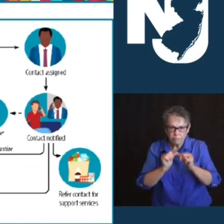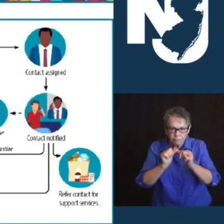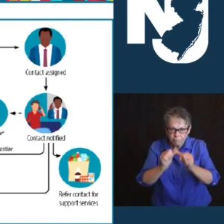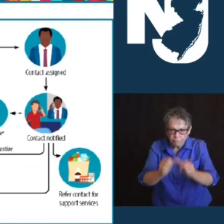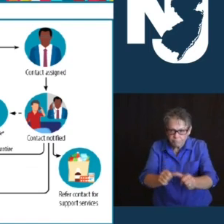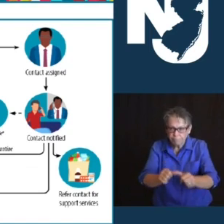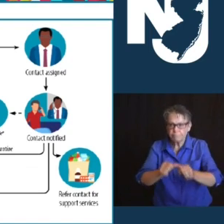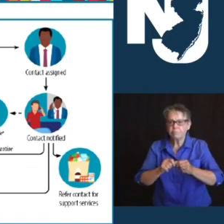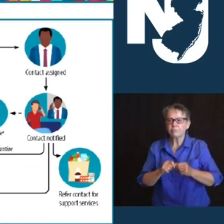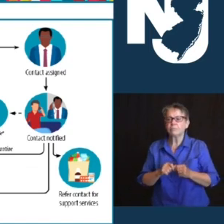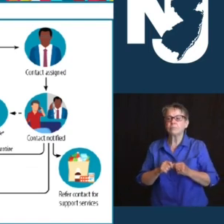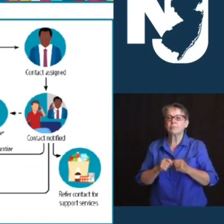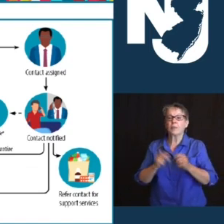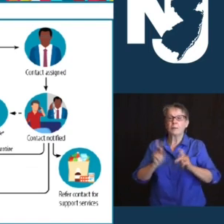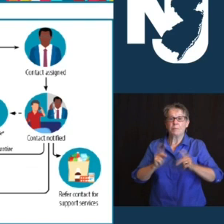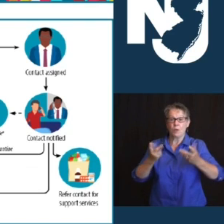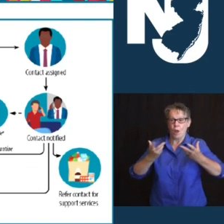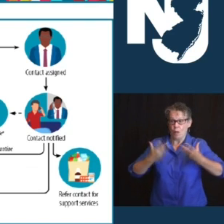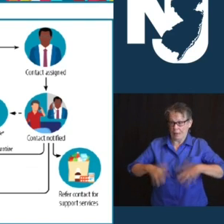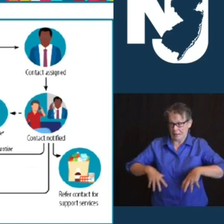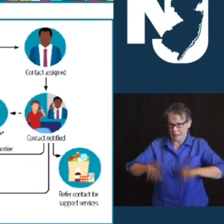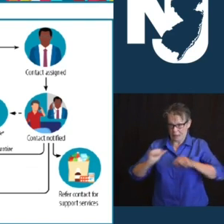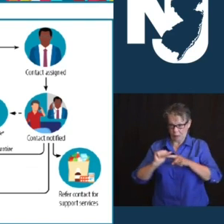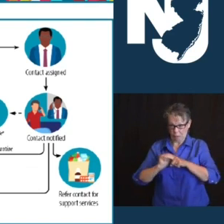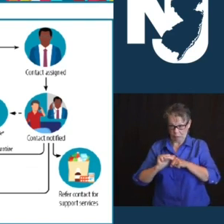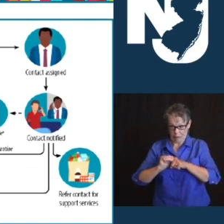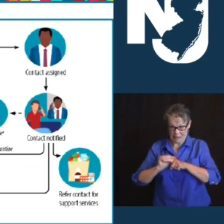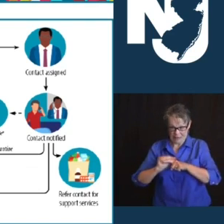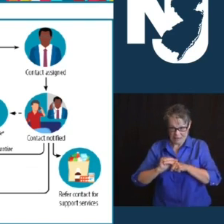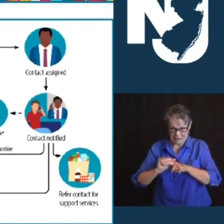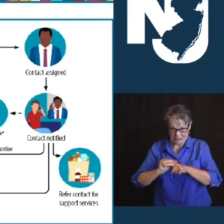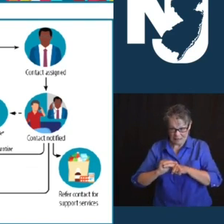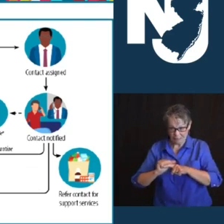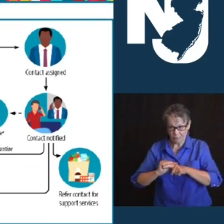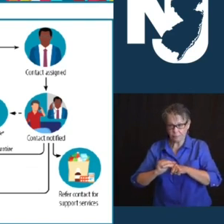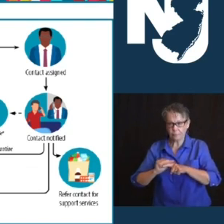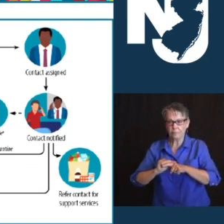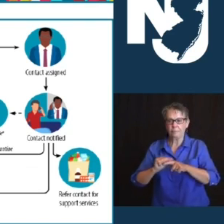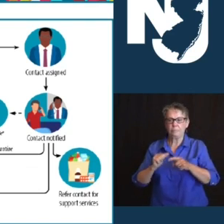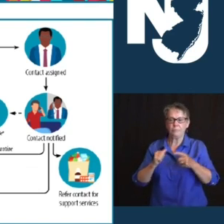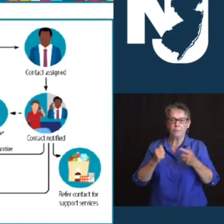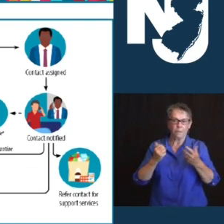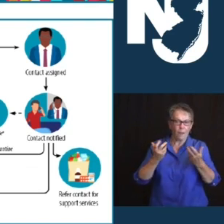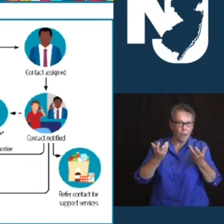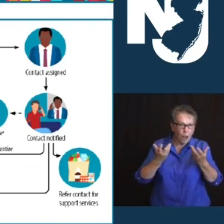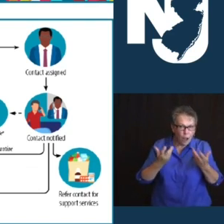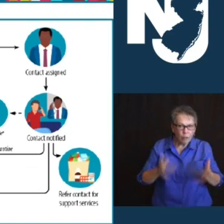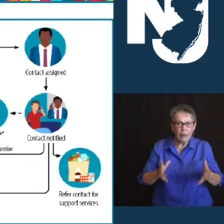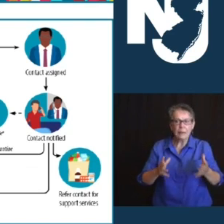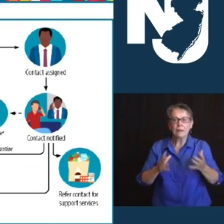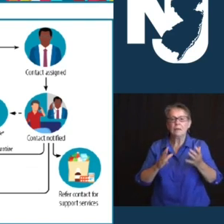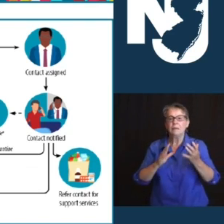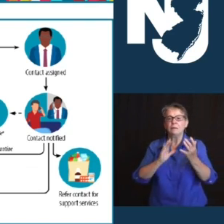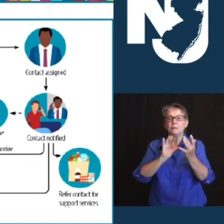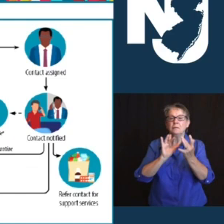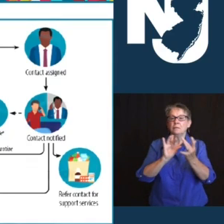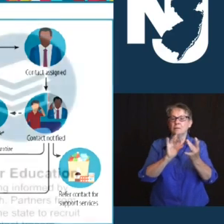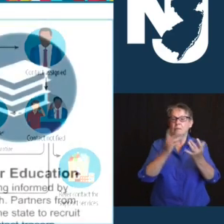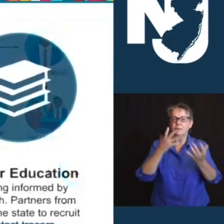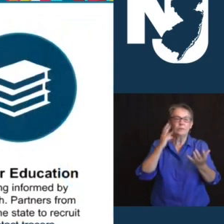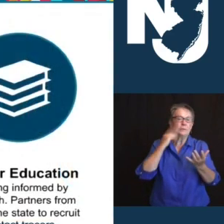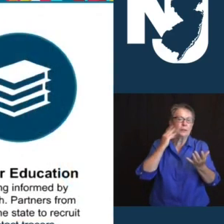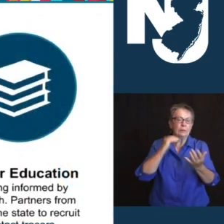and have been undertaking for decades for other infectious diseases. As the Governor